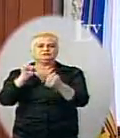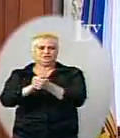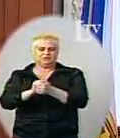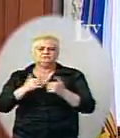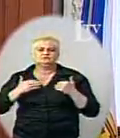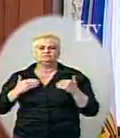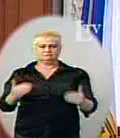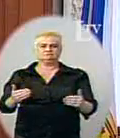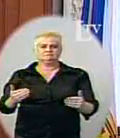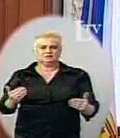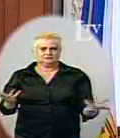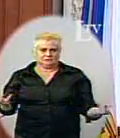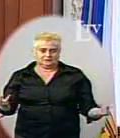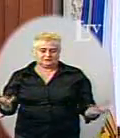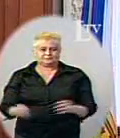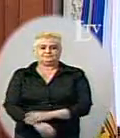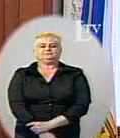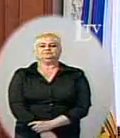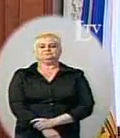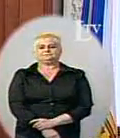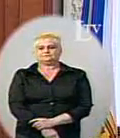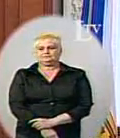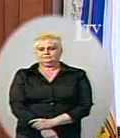which some still cling.